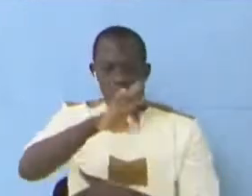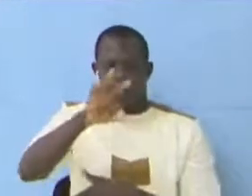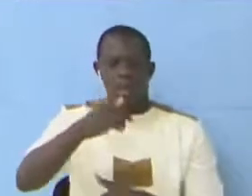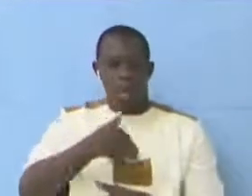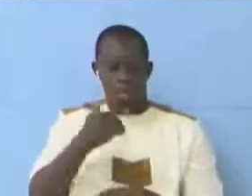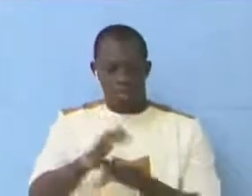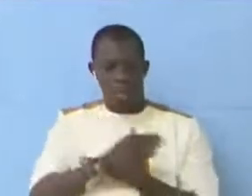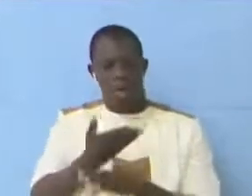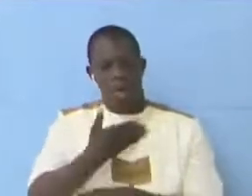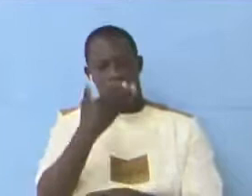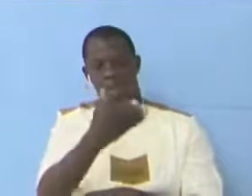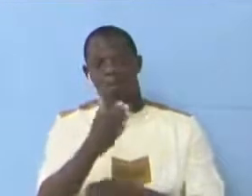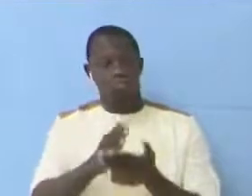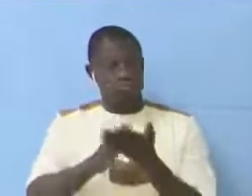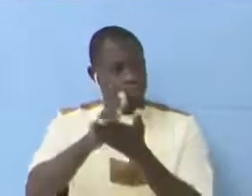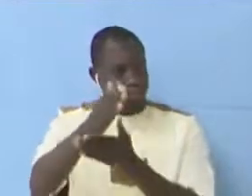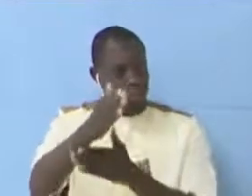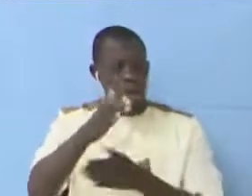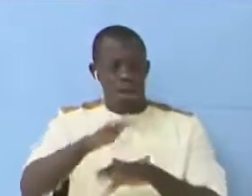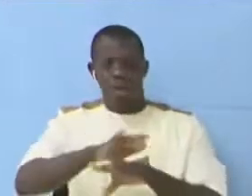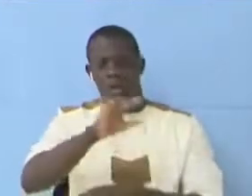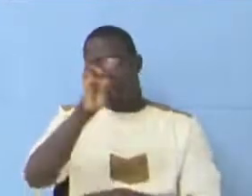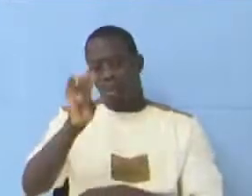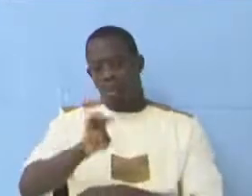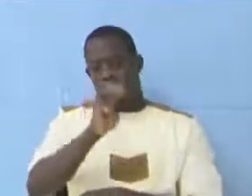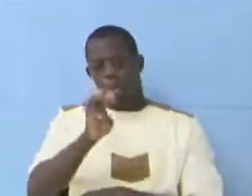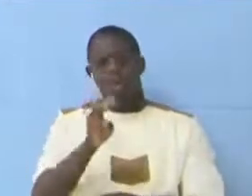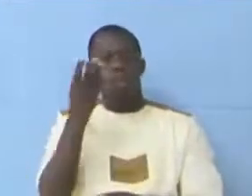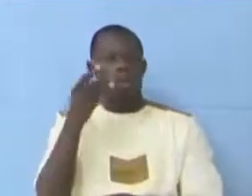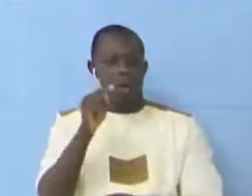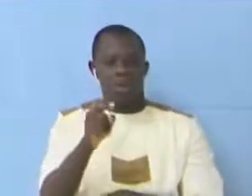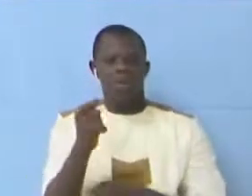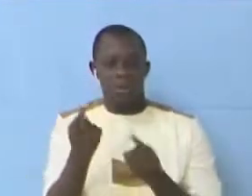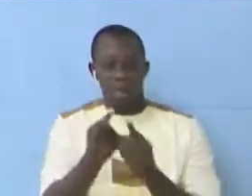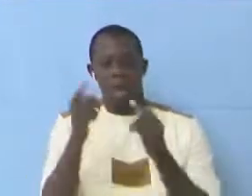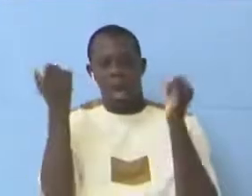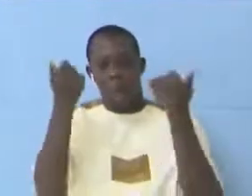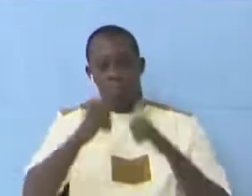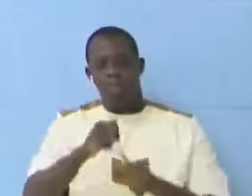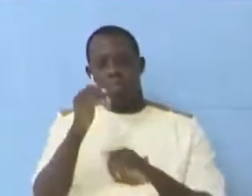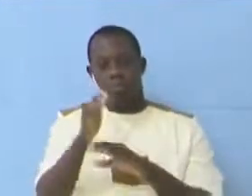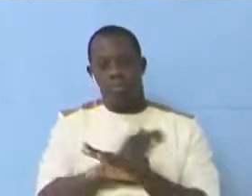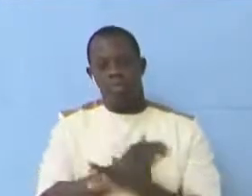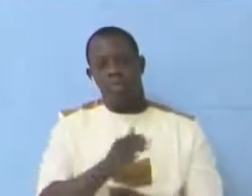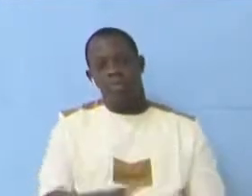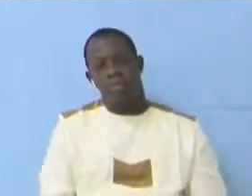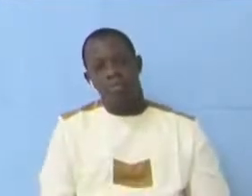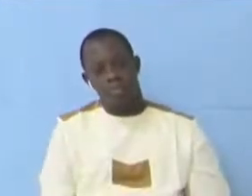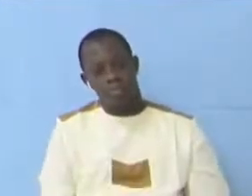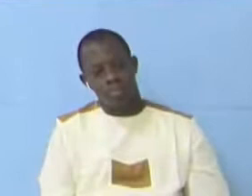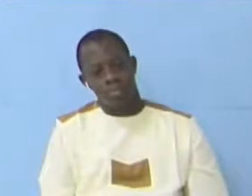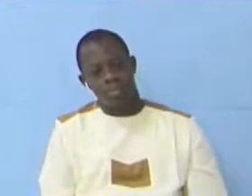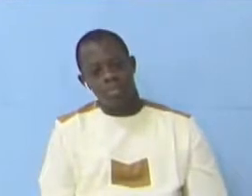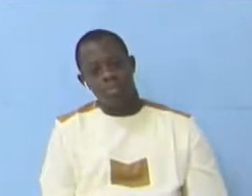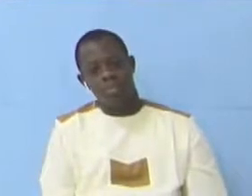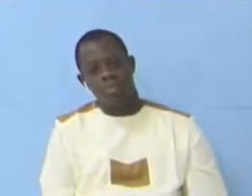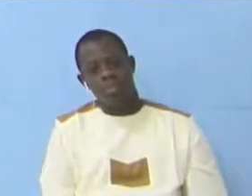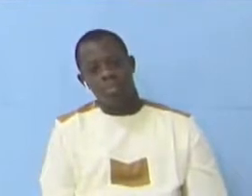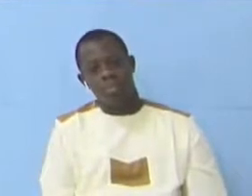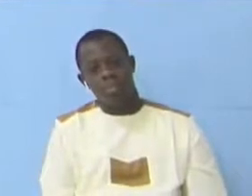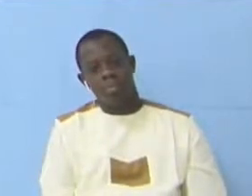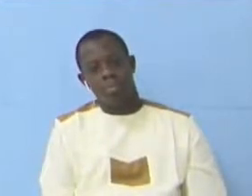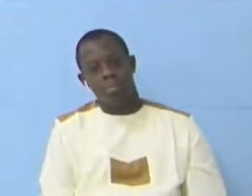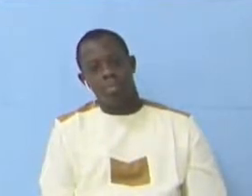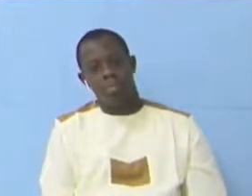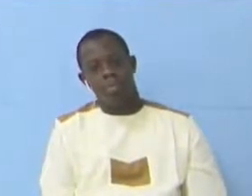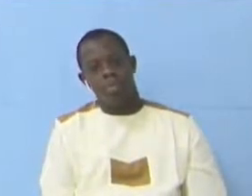till Monday when this thing happened. boobu nag fekk jàpp nañ ma sax xam nga ndax aljuma la waaye nag nekk naa fa ba altine bi lii di am. So